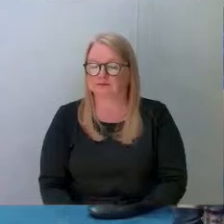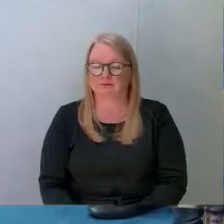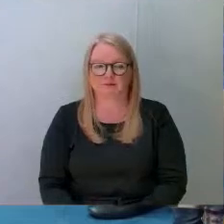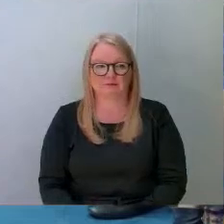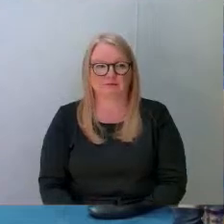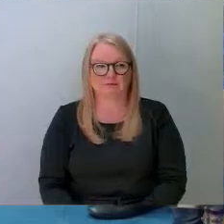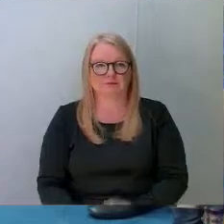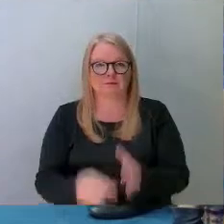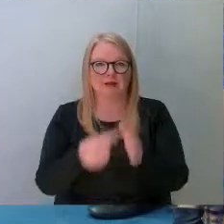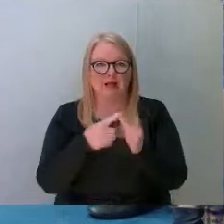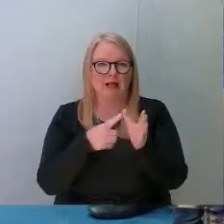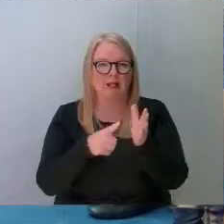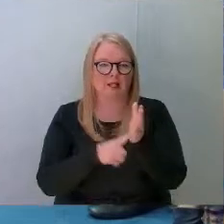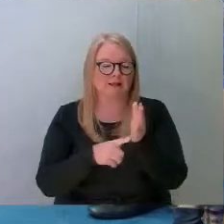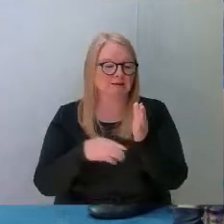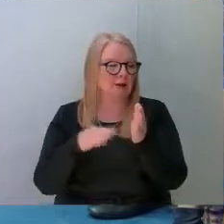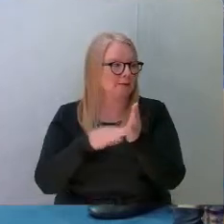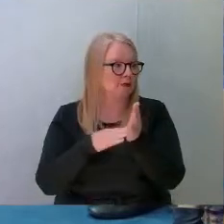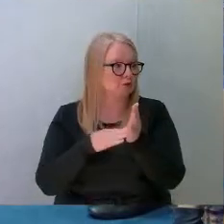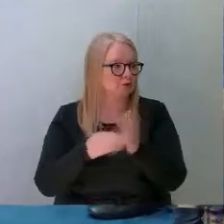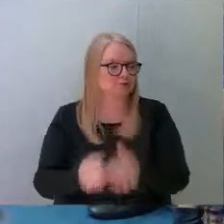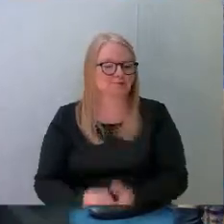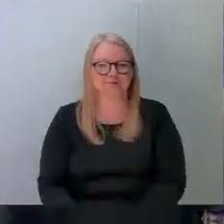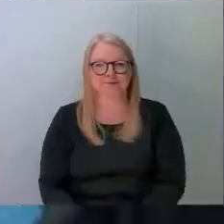Alida Masoon.